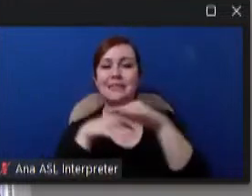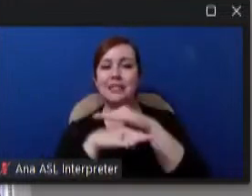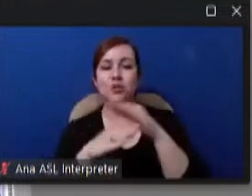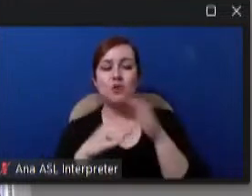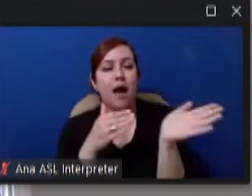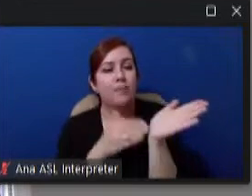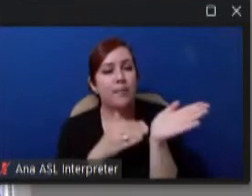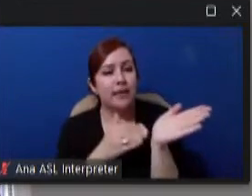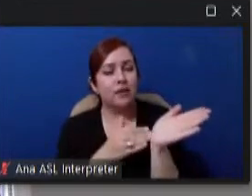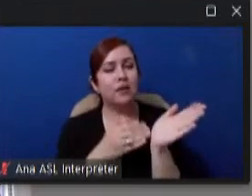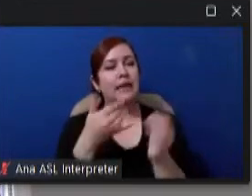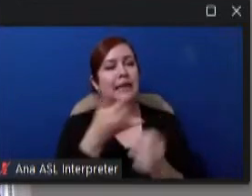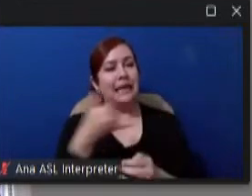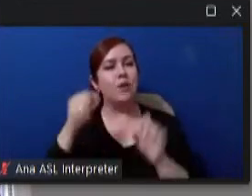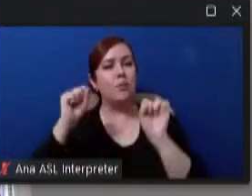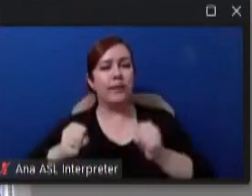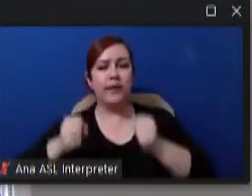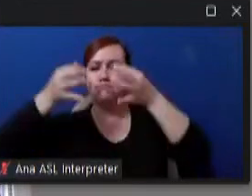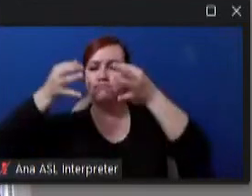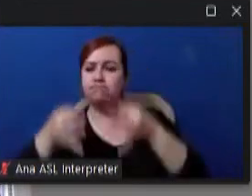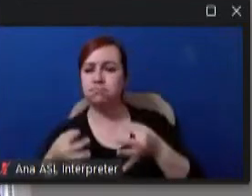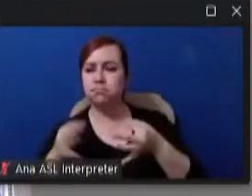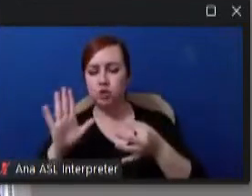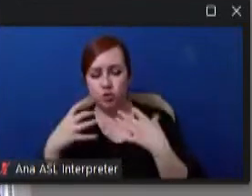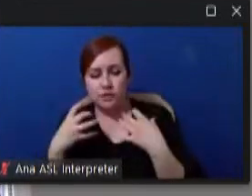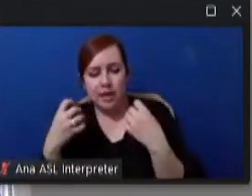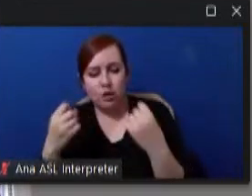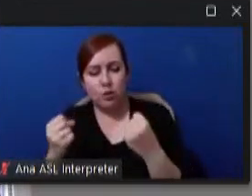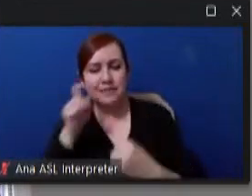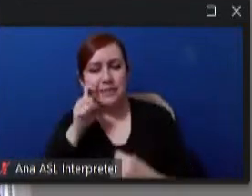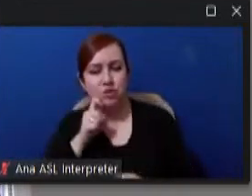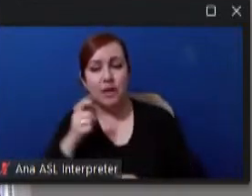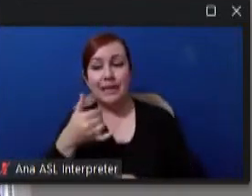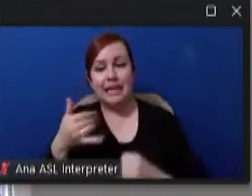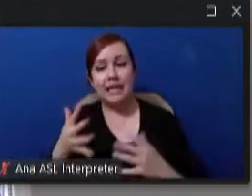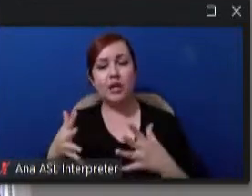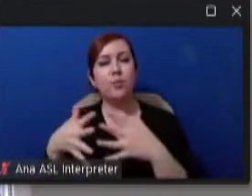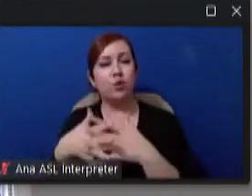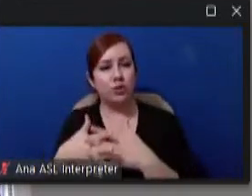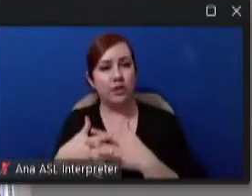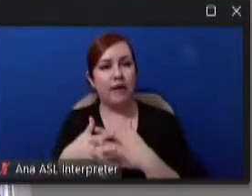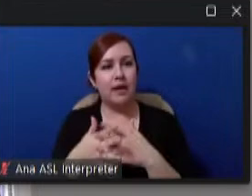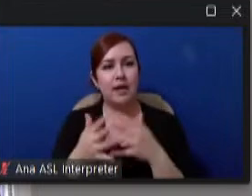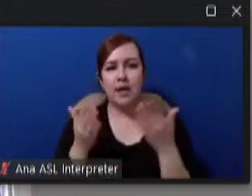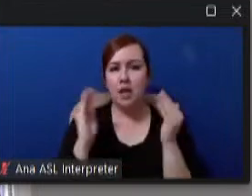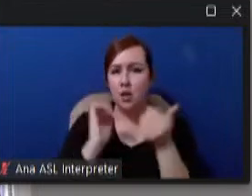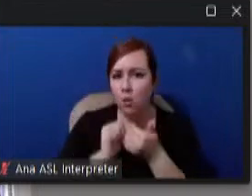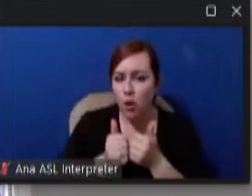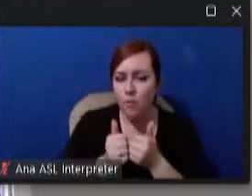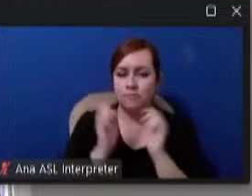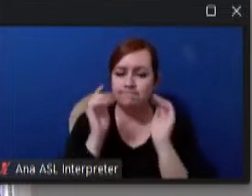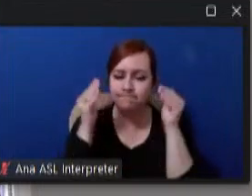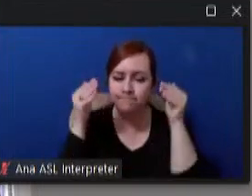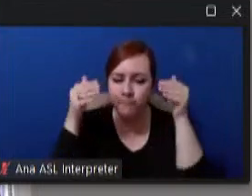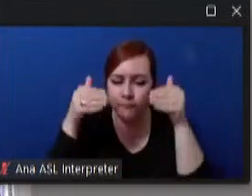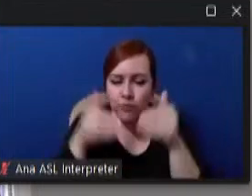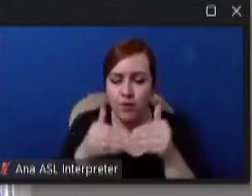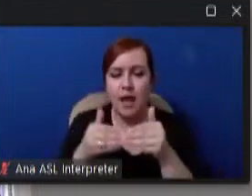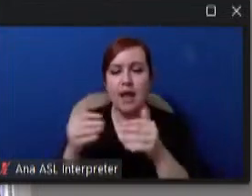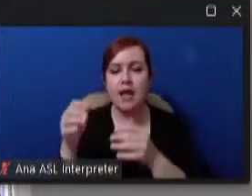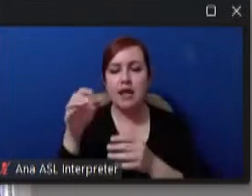access to medical care and the ability to make informed decisions about their sexual and reproductive health. This requires